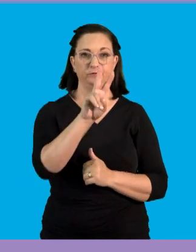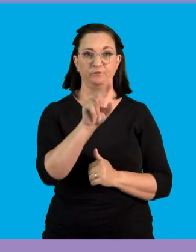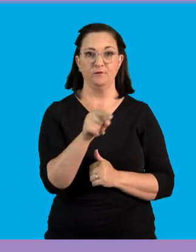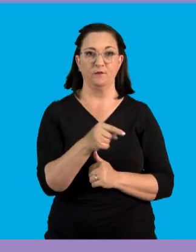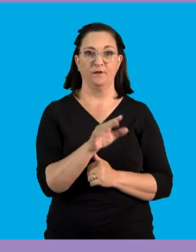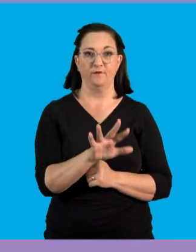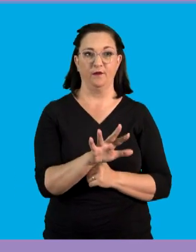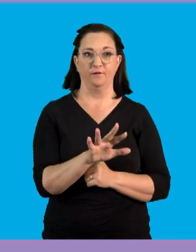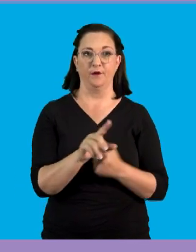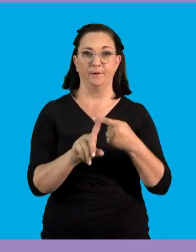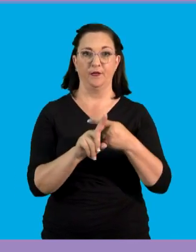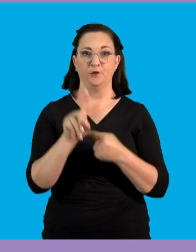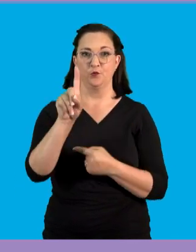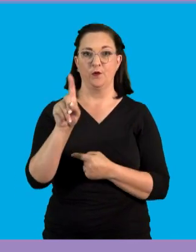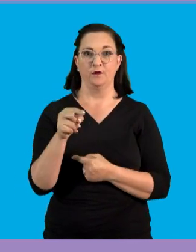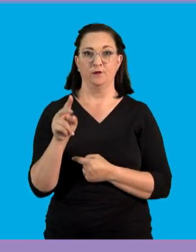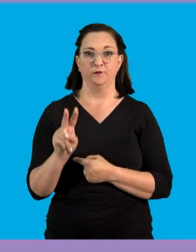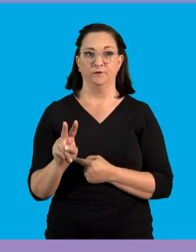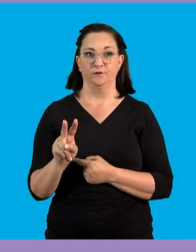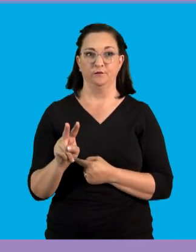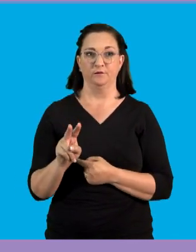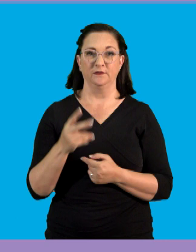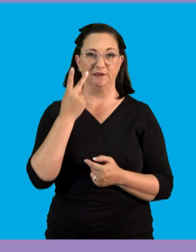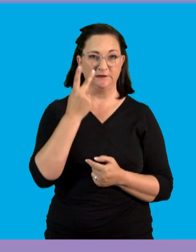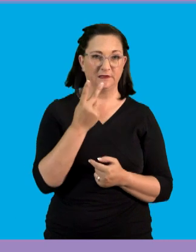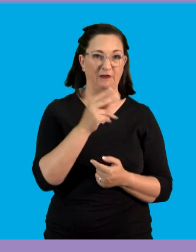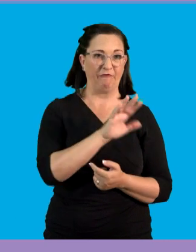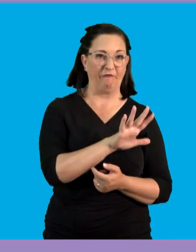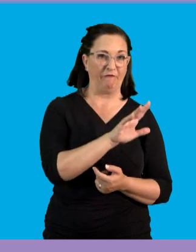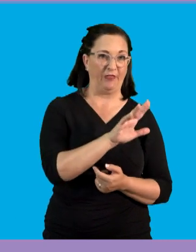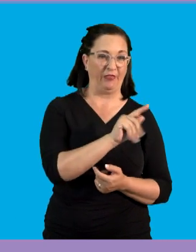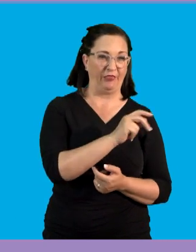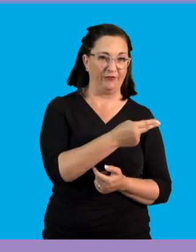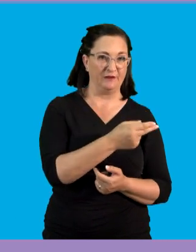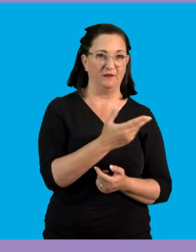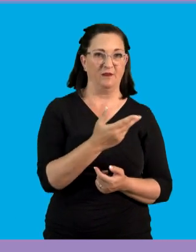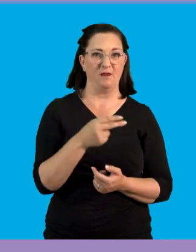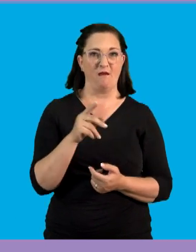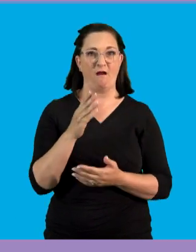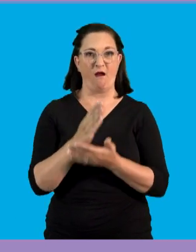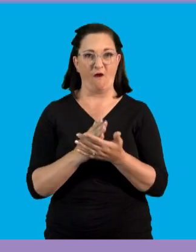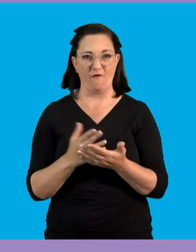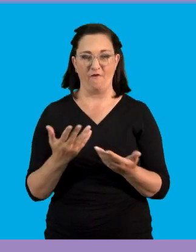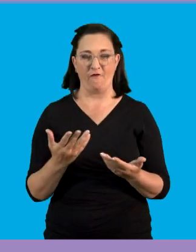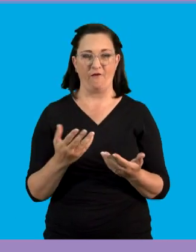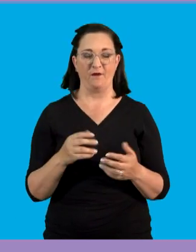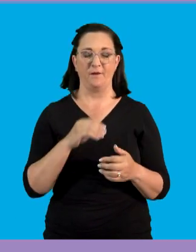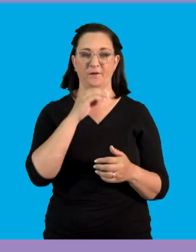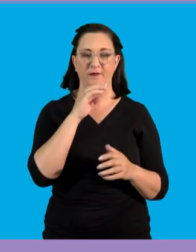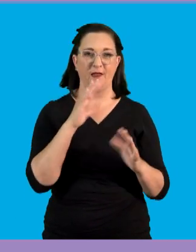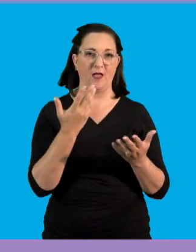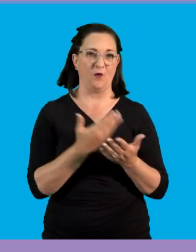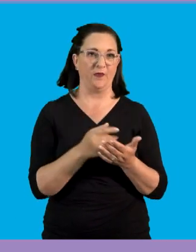2 fifths plus 1 half. So can you see that I'm working with fifths and halves? So how can I make this calculation